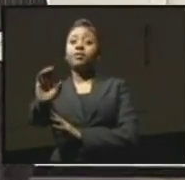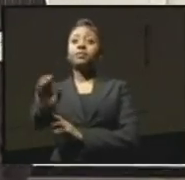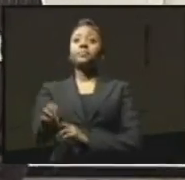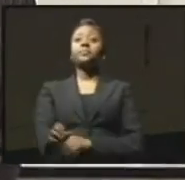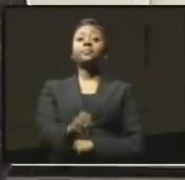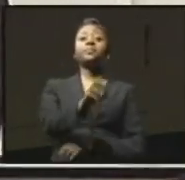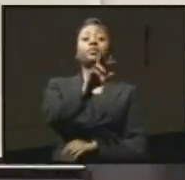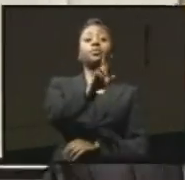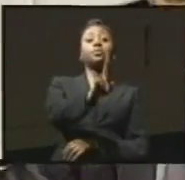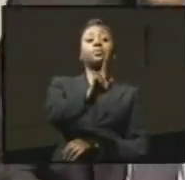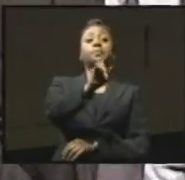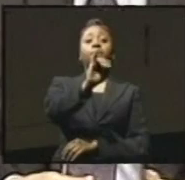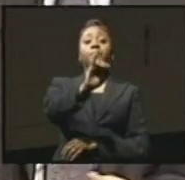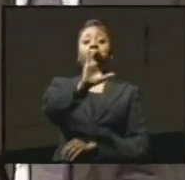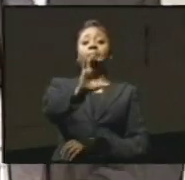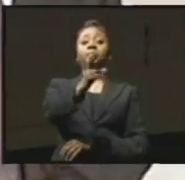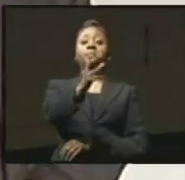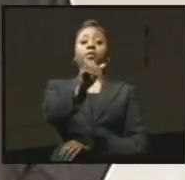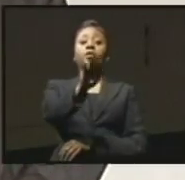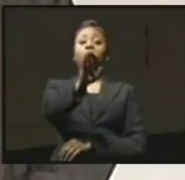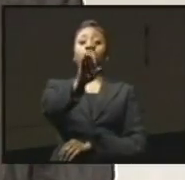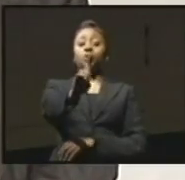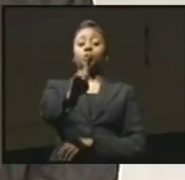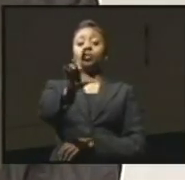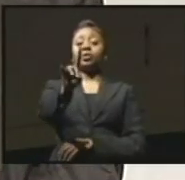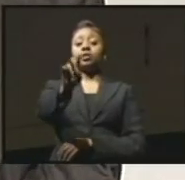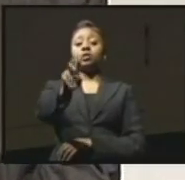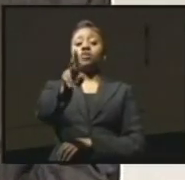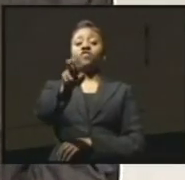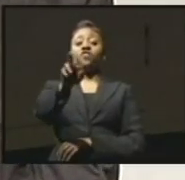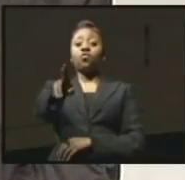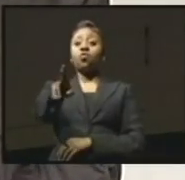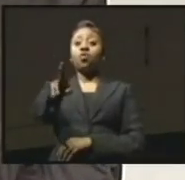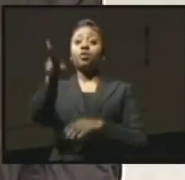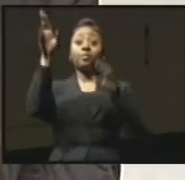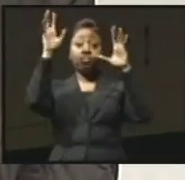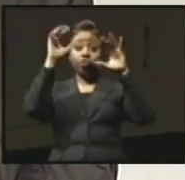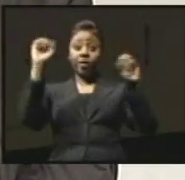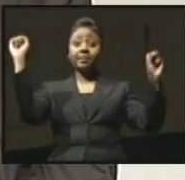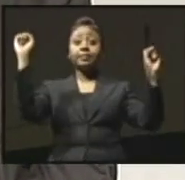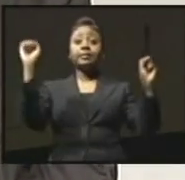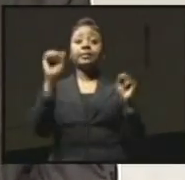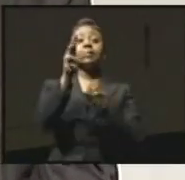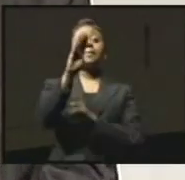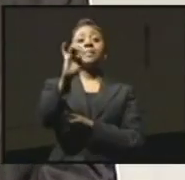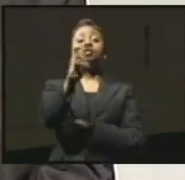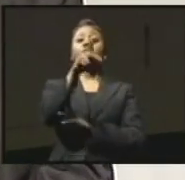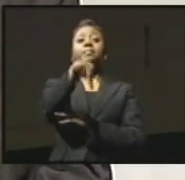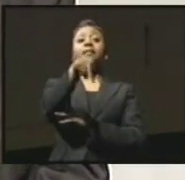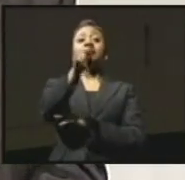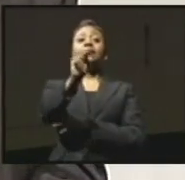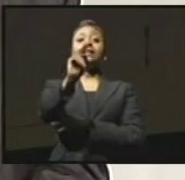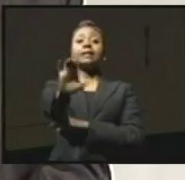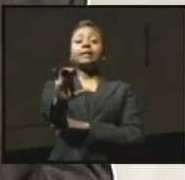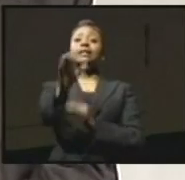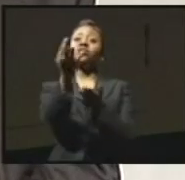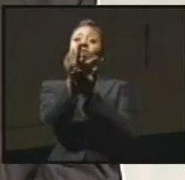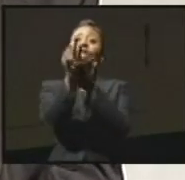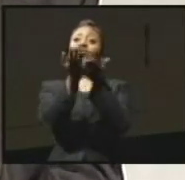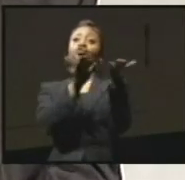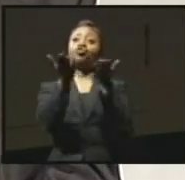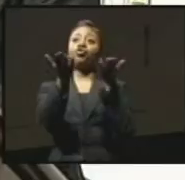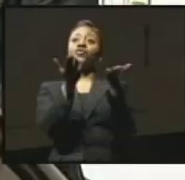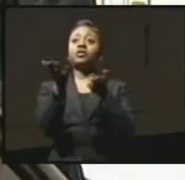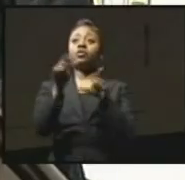Mr. Richard DeVore, President, Michigan, the PNC Financial Services Group.